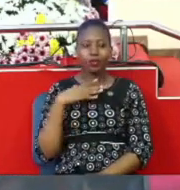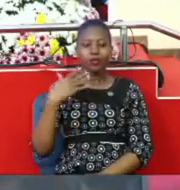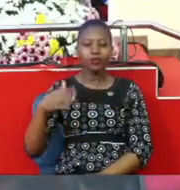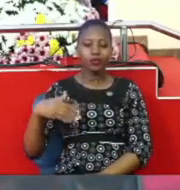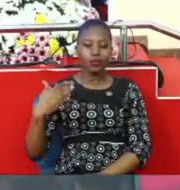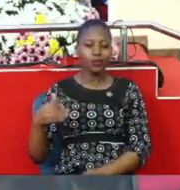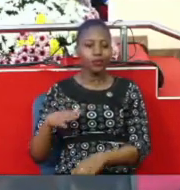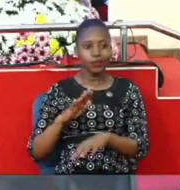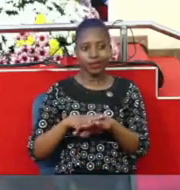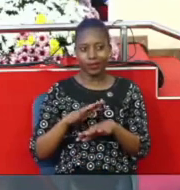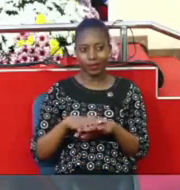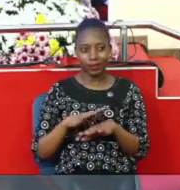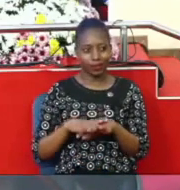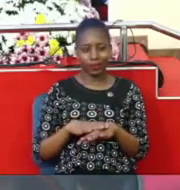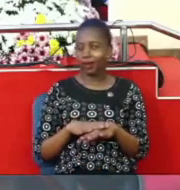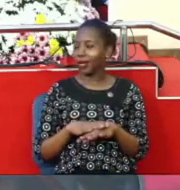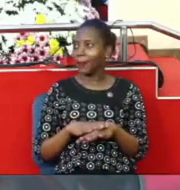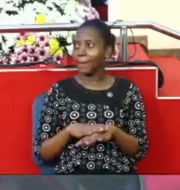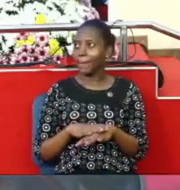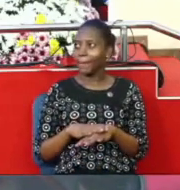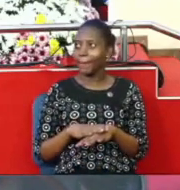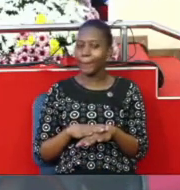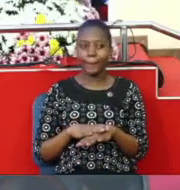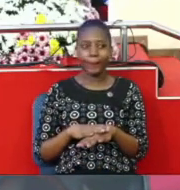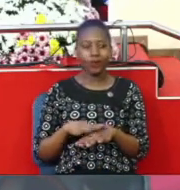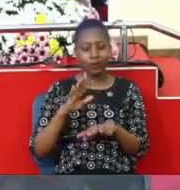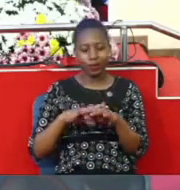man. Nikuwe mtulivu kama babangu, alikuwa mchungaji mtulivu.